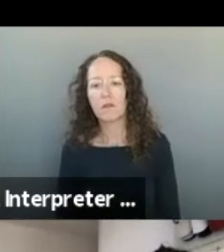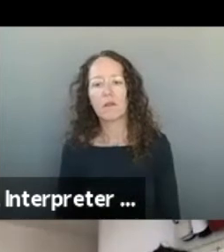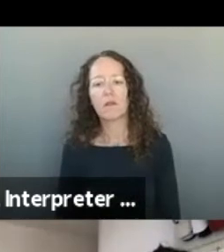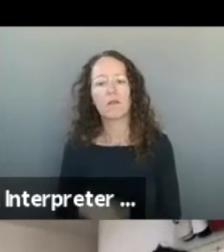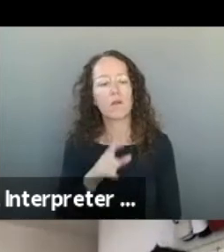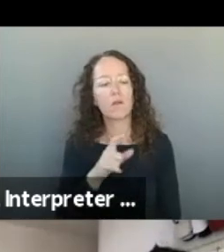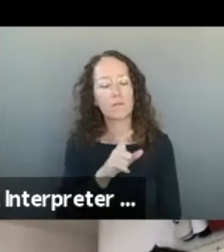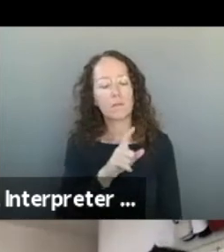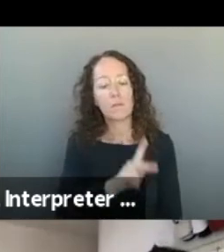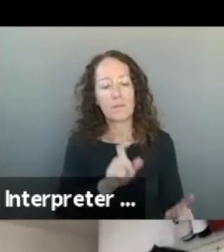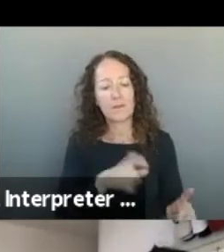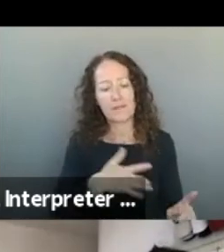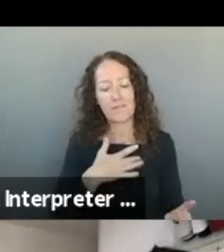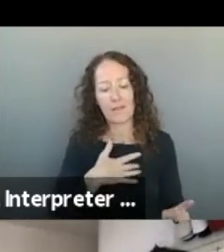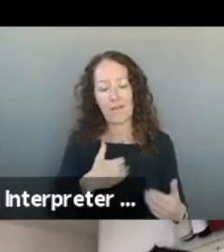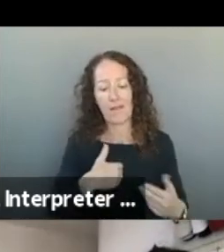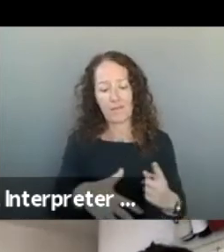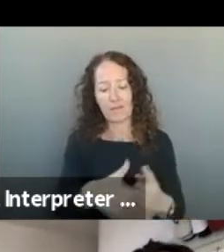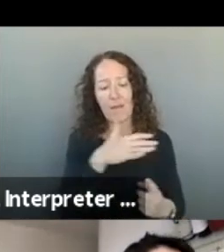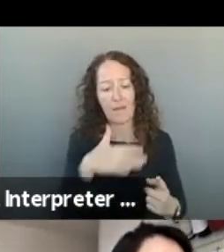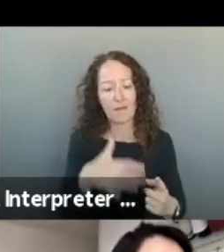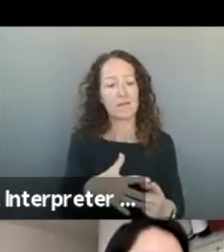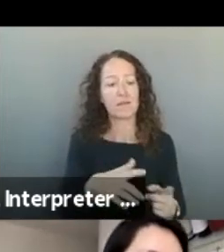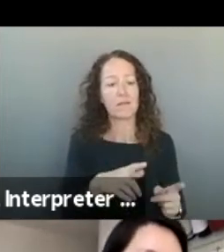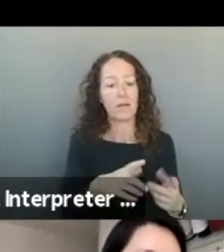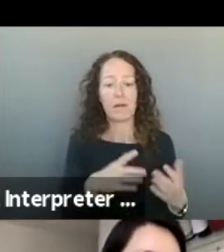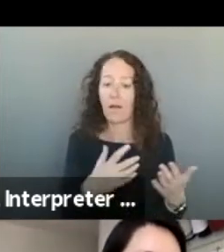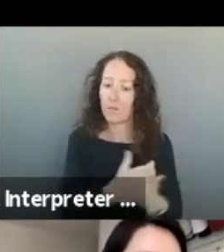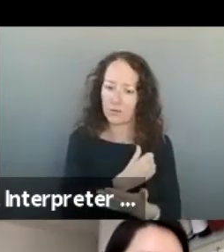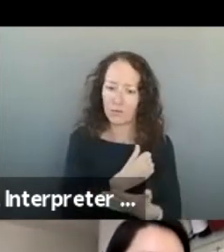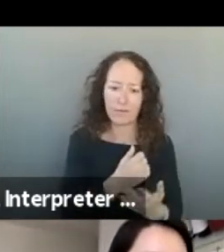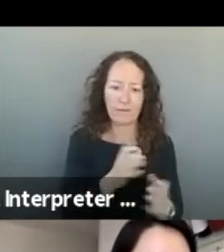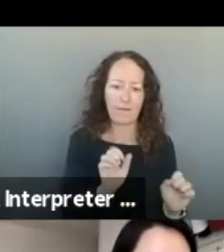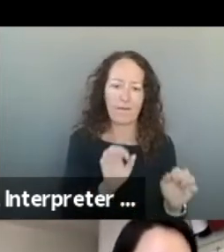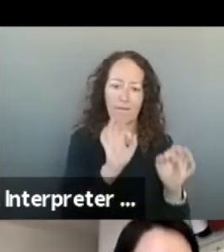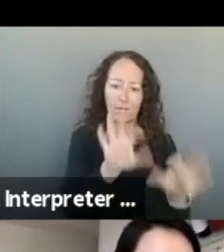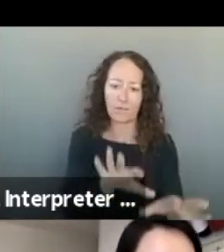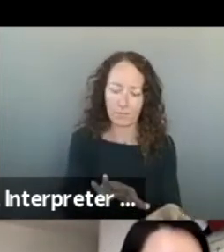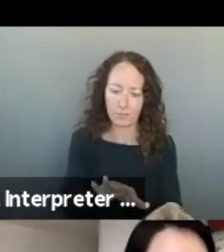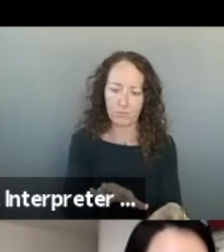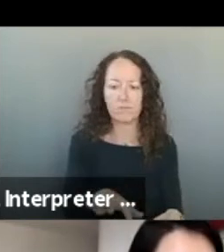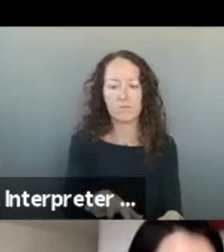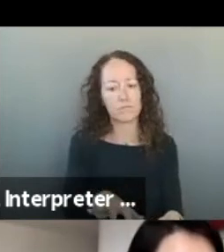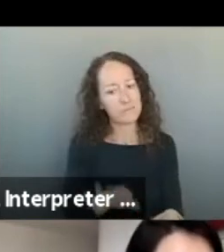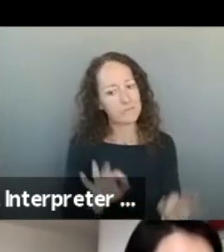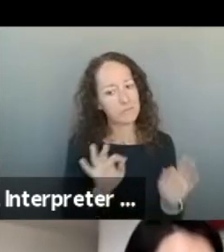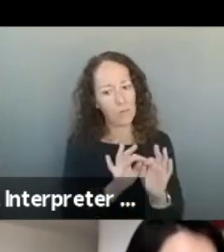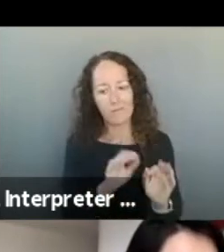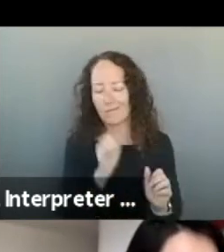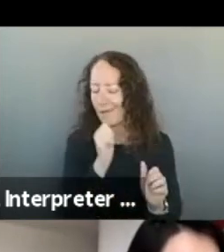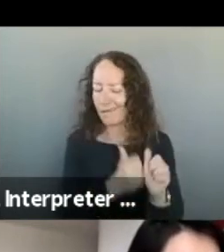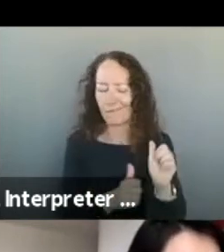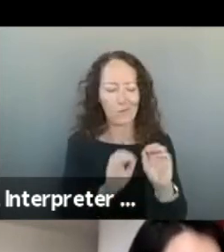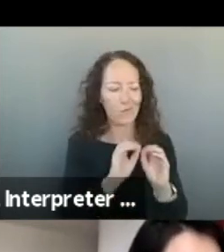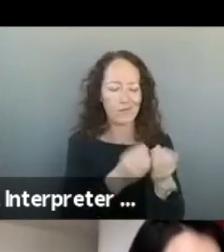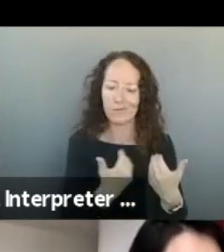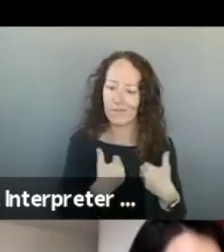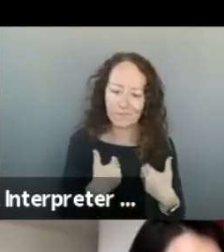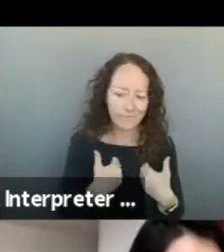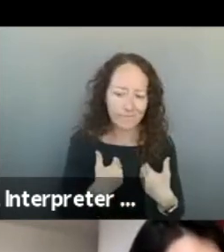that and that there's an opportunity to contribute is really important. Not every organization has that. Not every